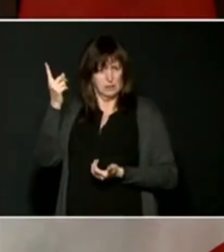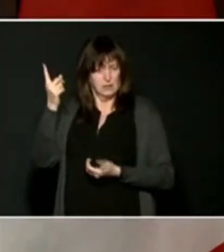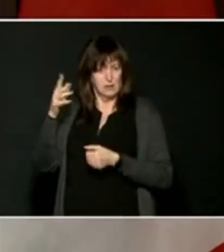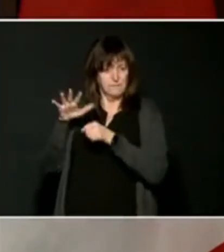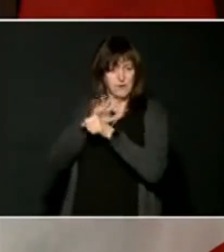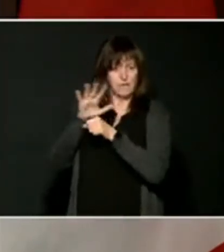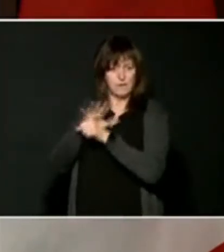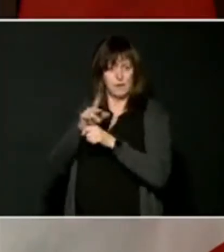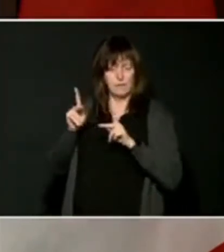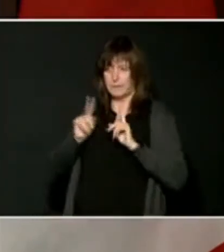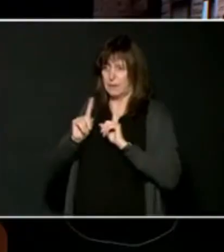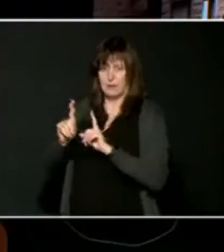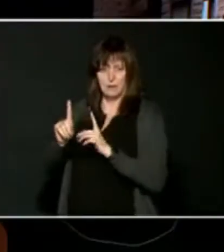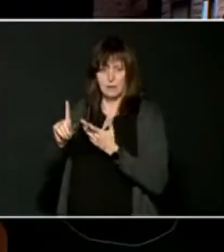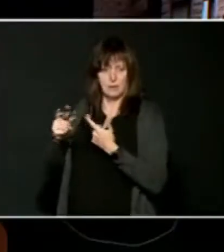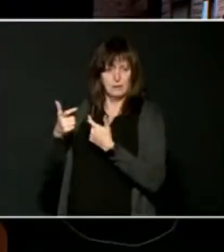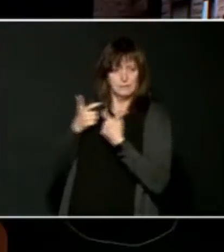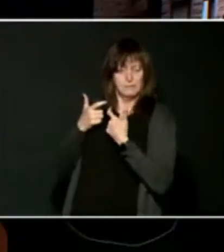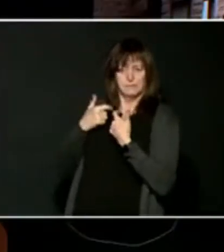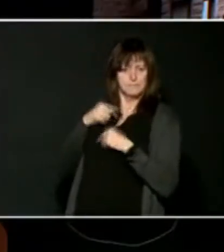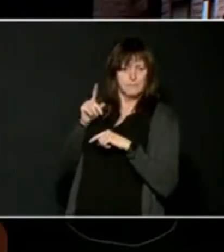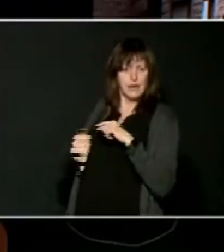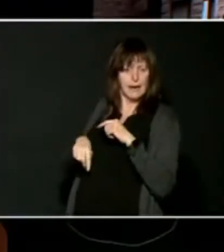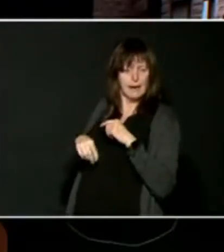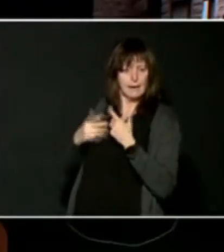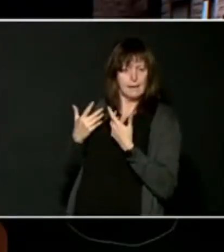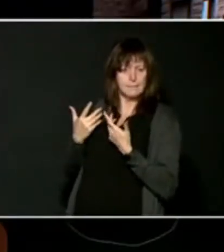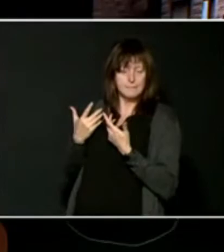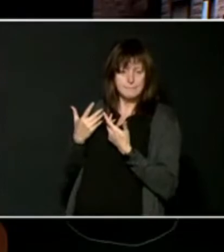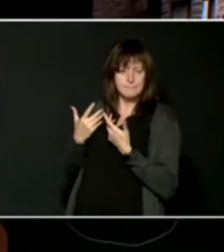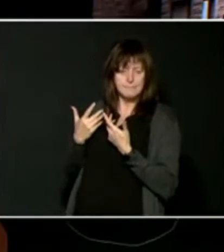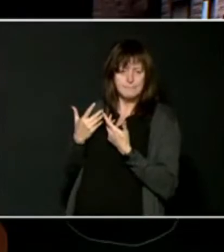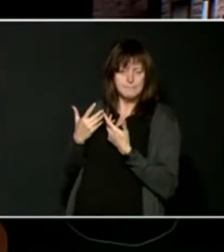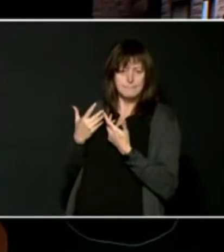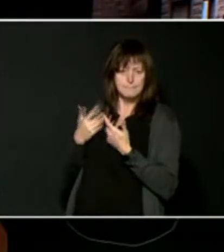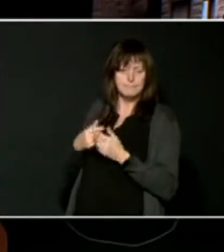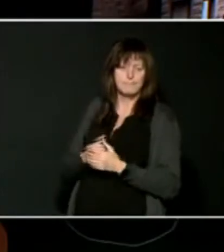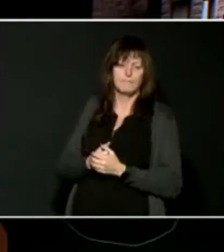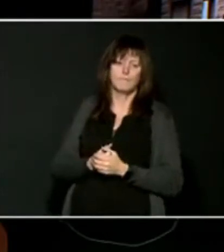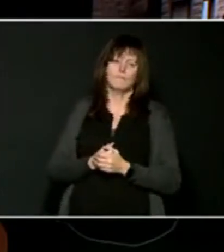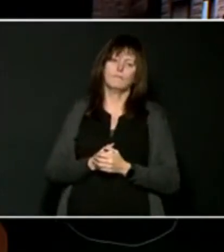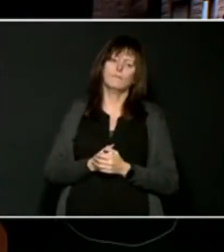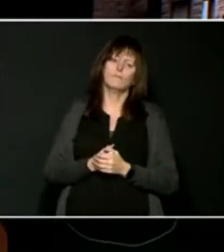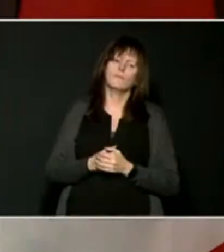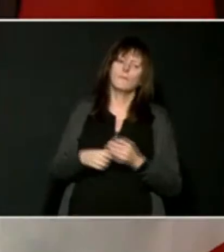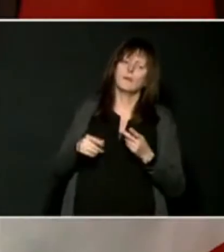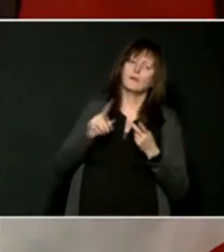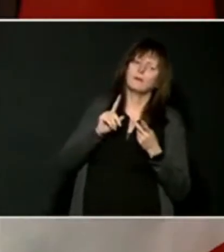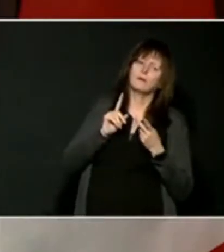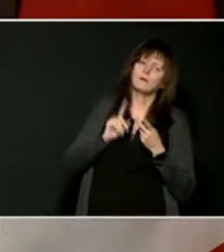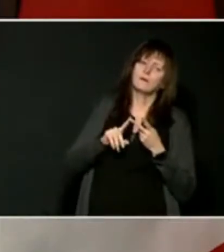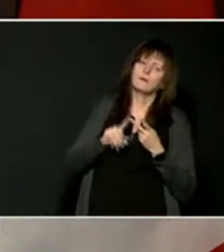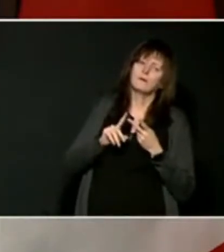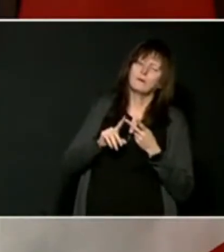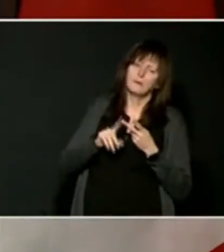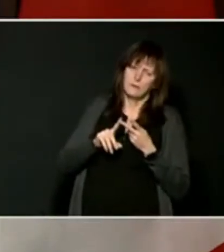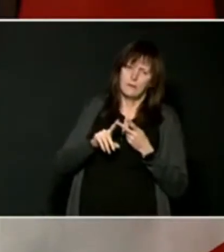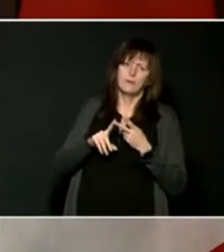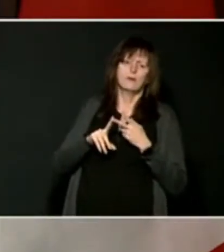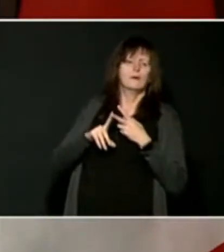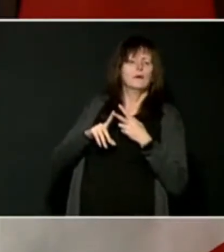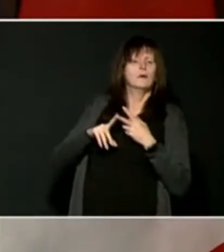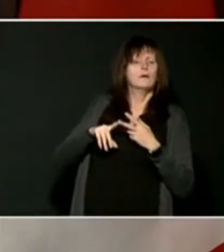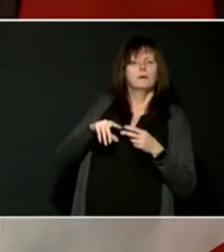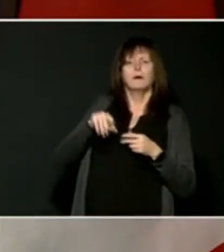To follow up, are you talking about implementing the triage protocol will likely be necessary? I think that's a decision that's